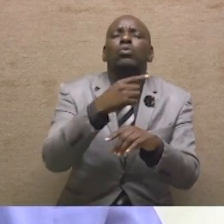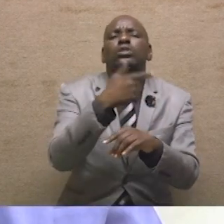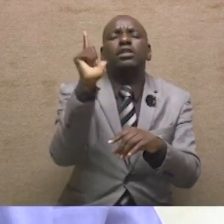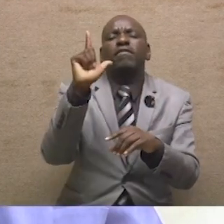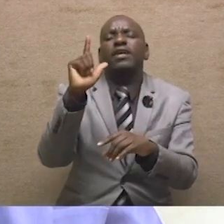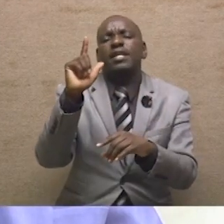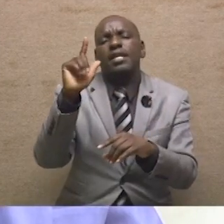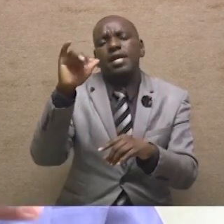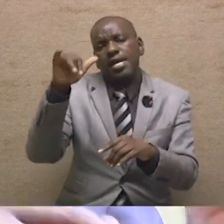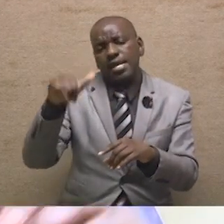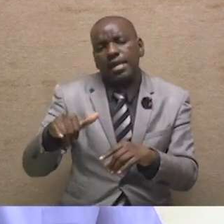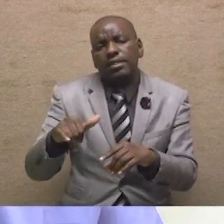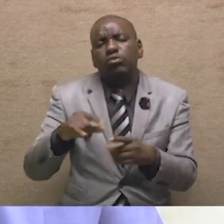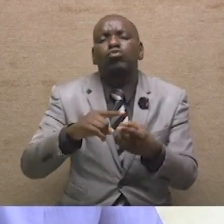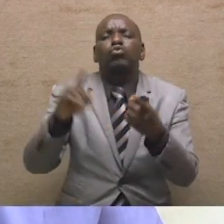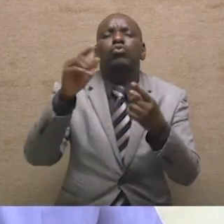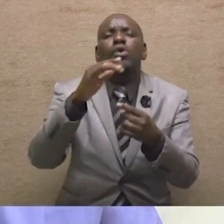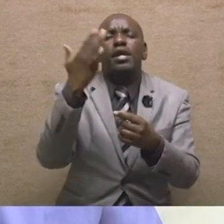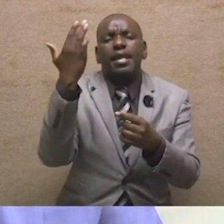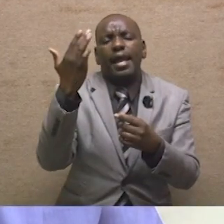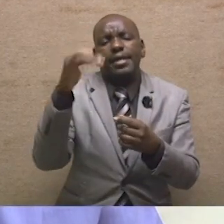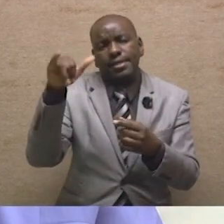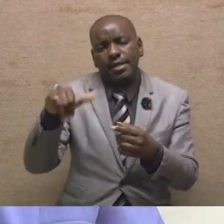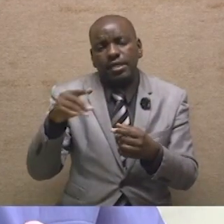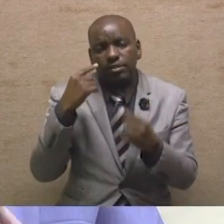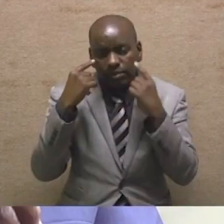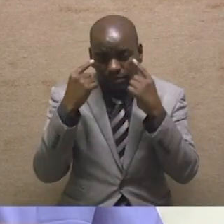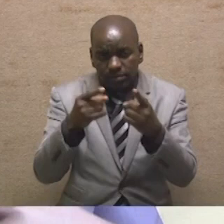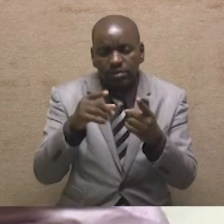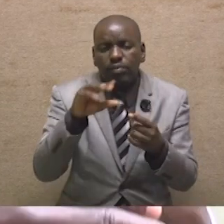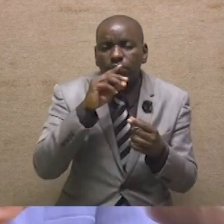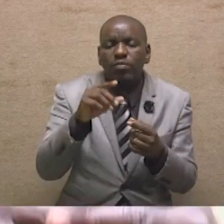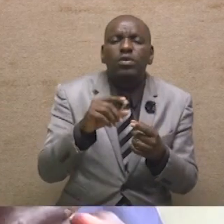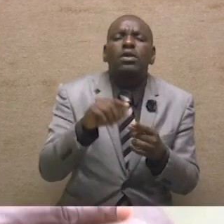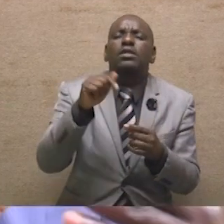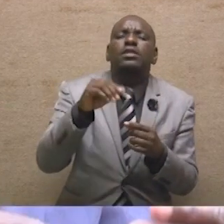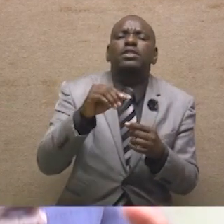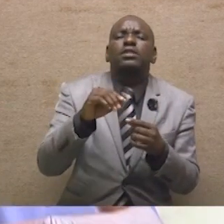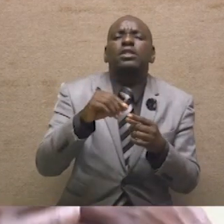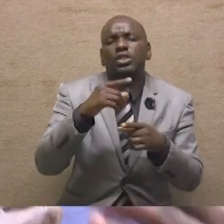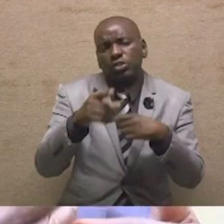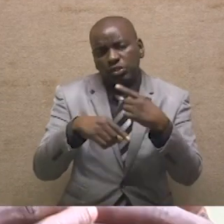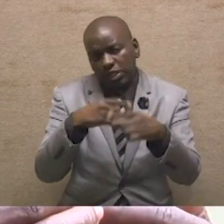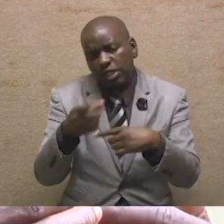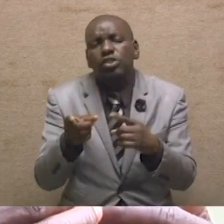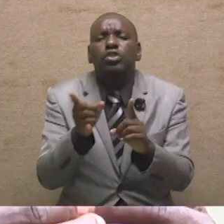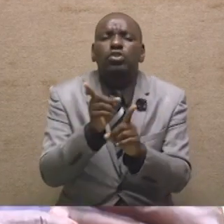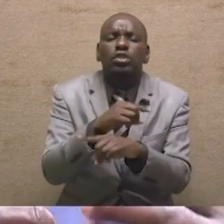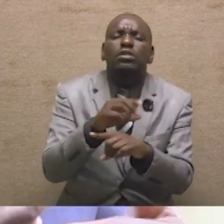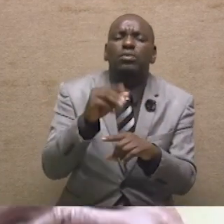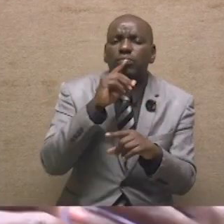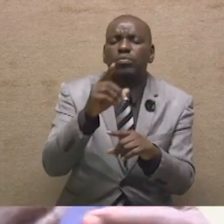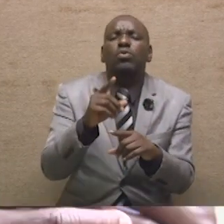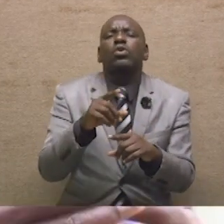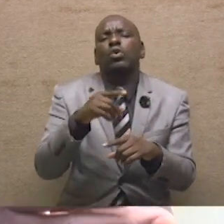9 years. So we are anticipating that with this evolution, because it should never be stagnant,